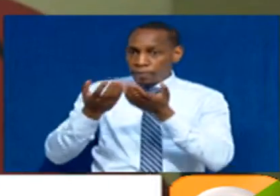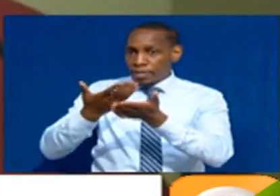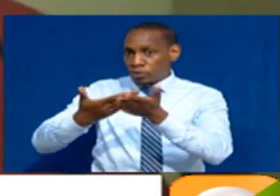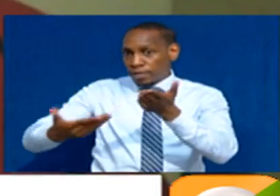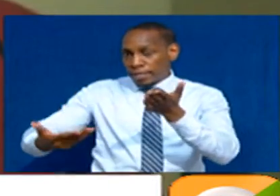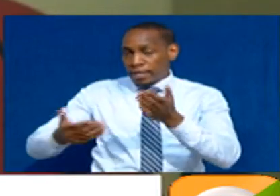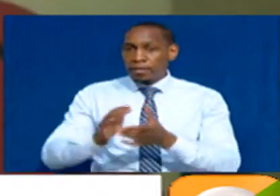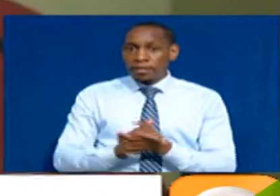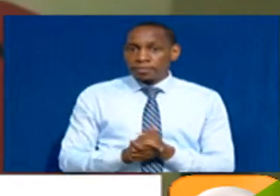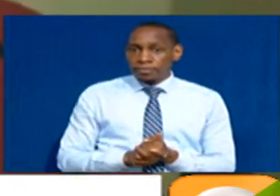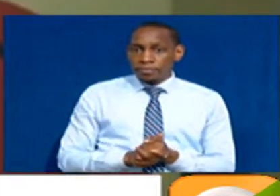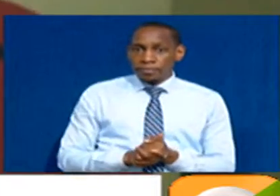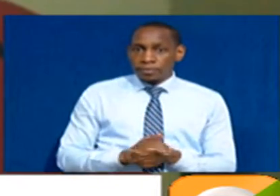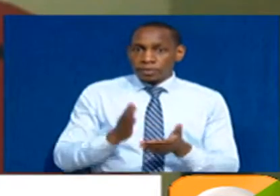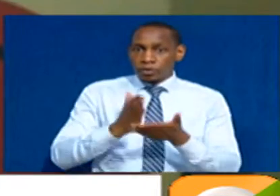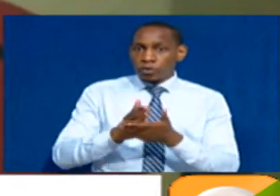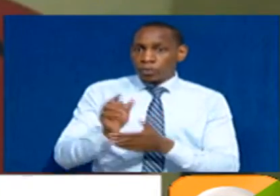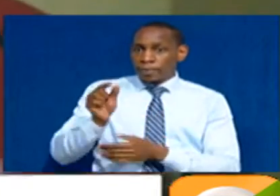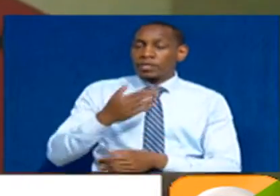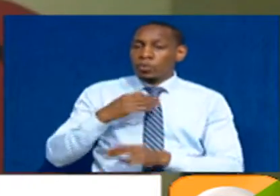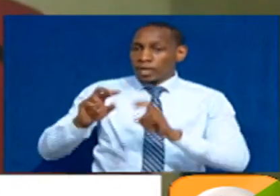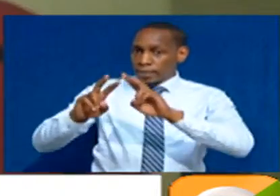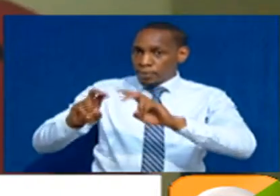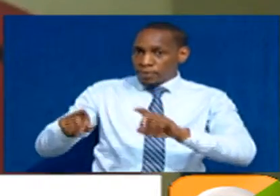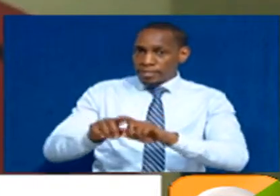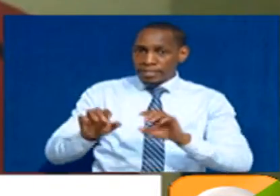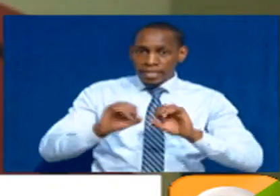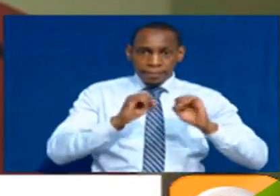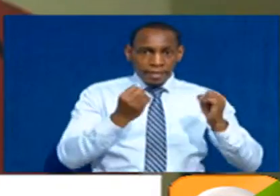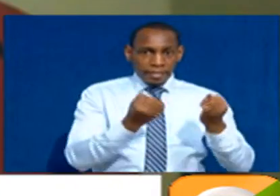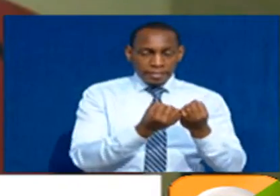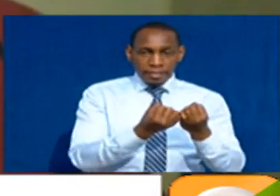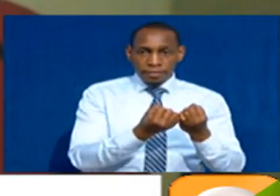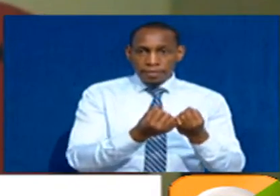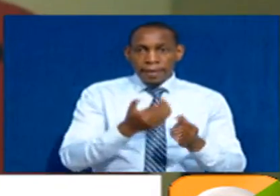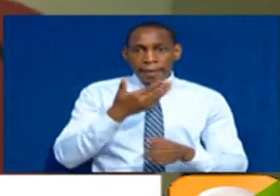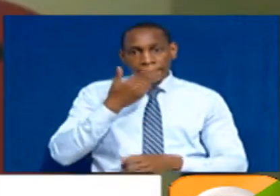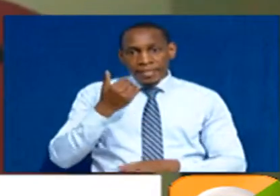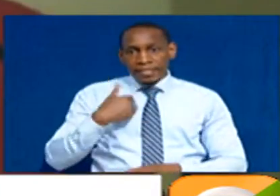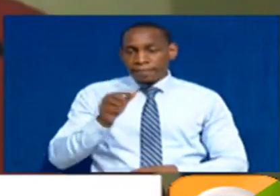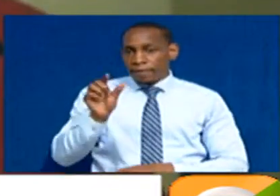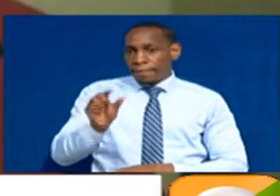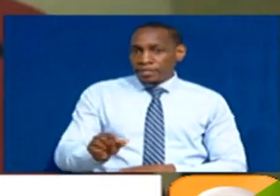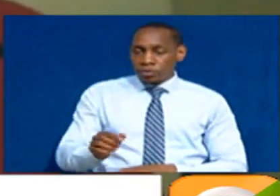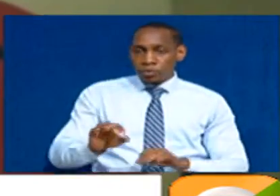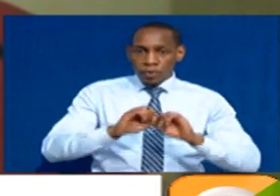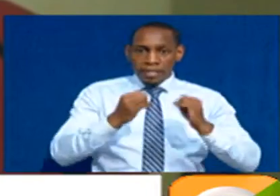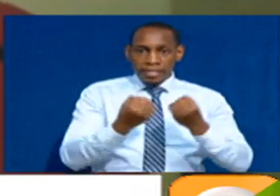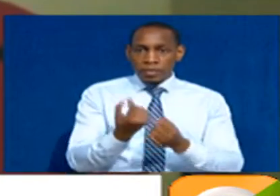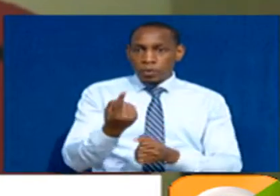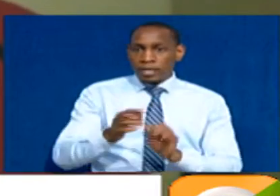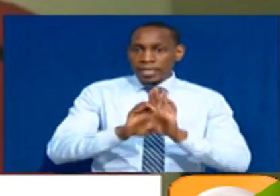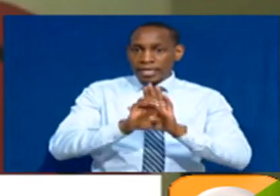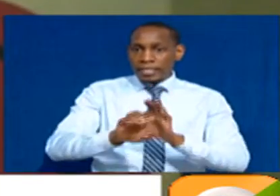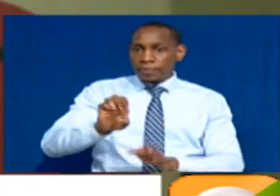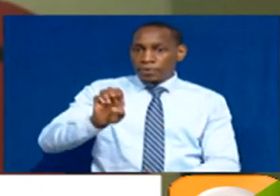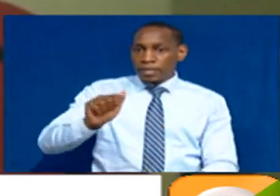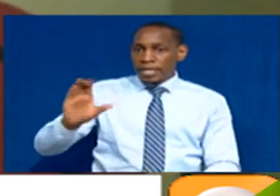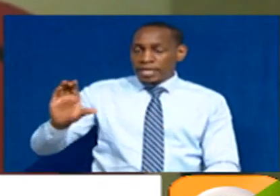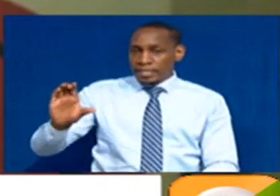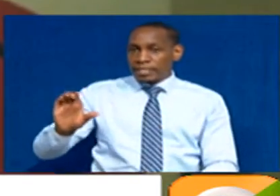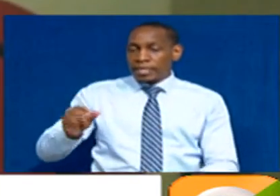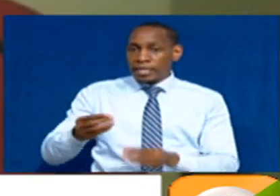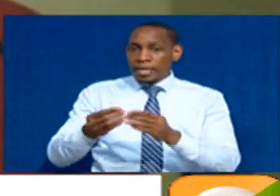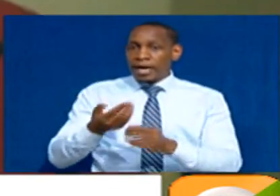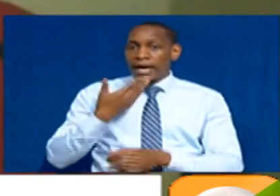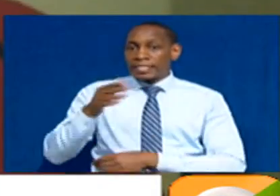information. So that even if someone wanted to track, even agencies, I wish we could have someone from one of the agencies, even like ESCC, to speak